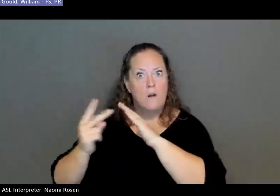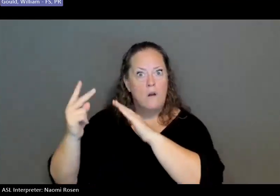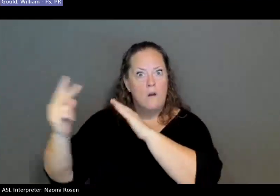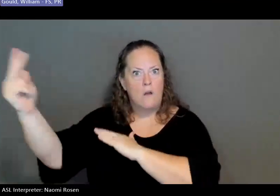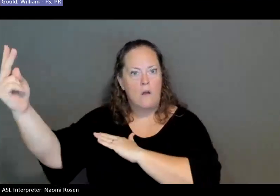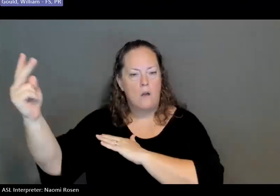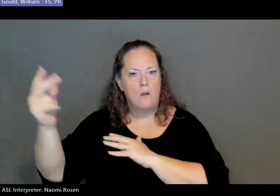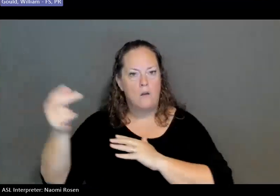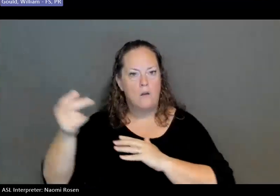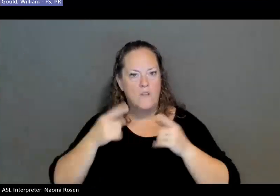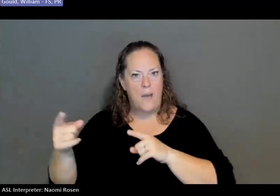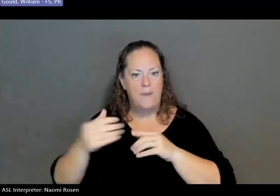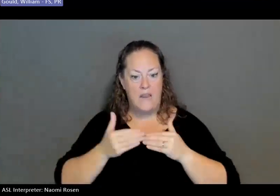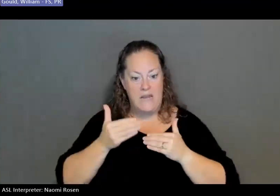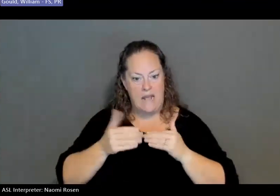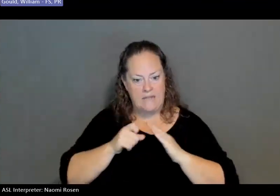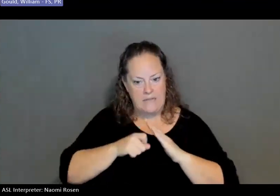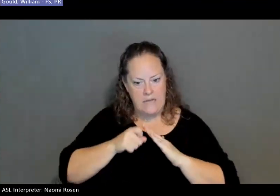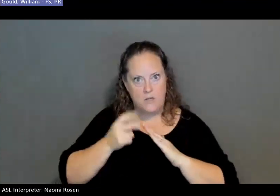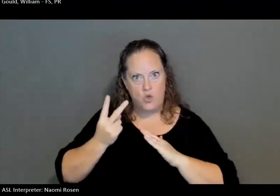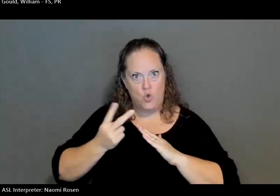of, it could be